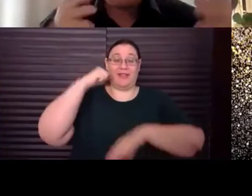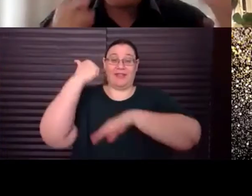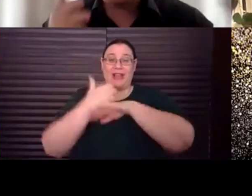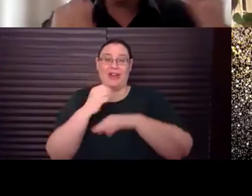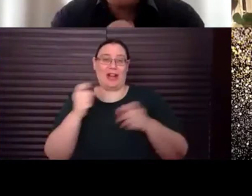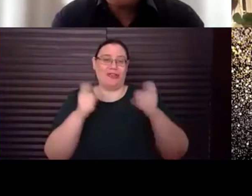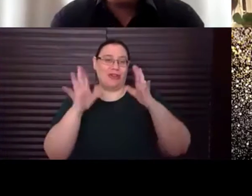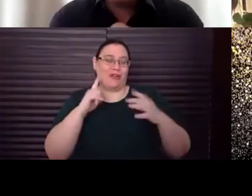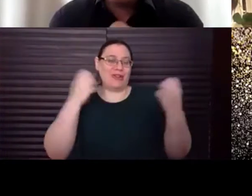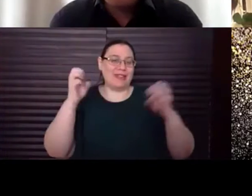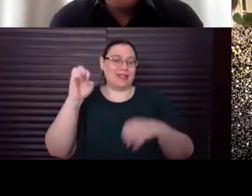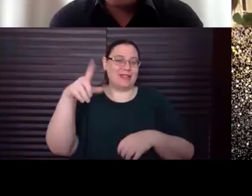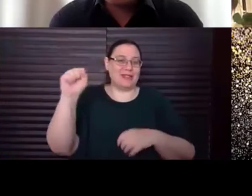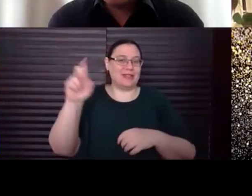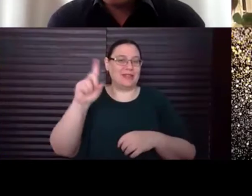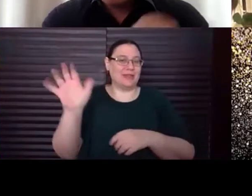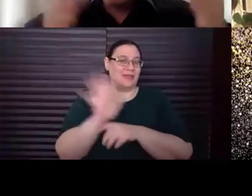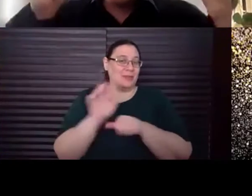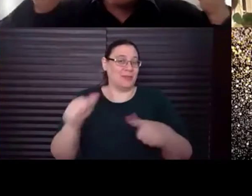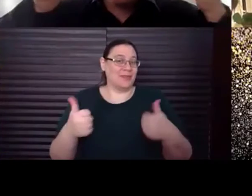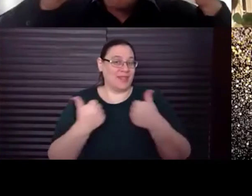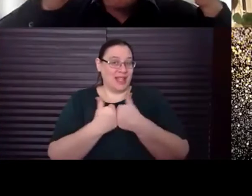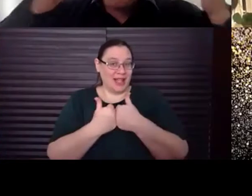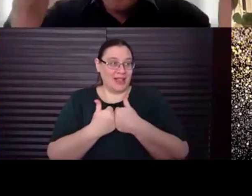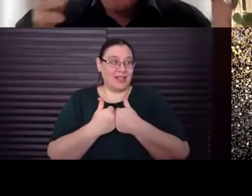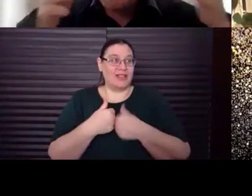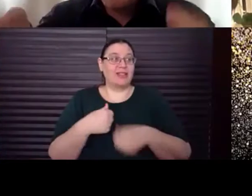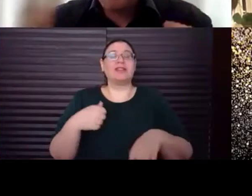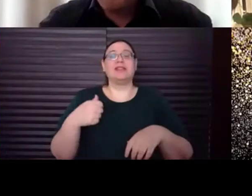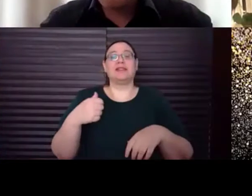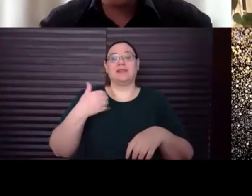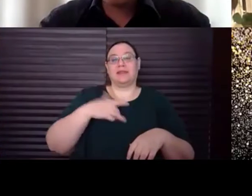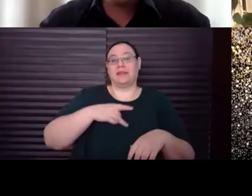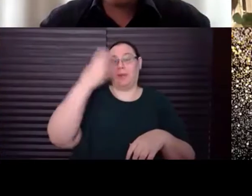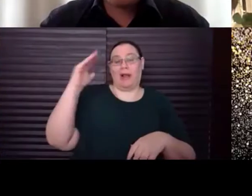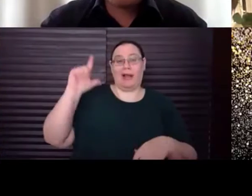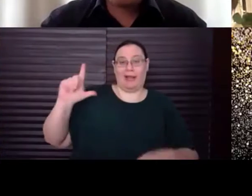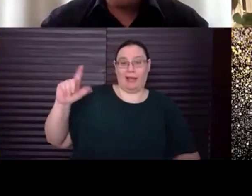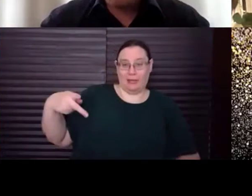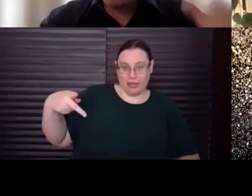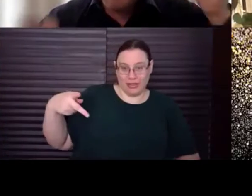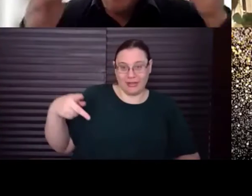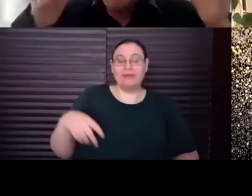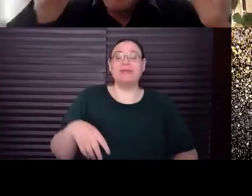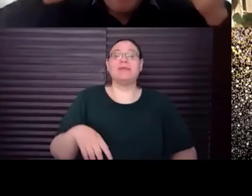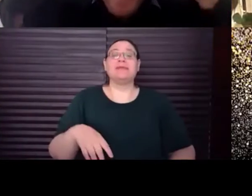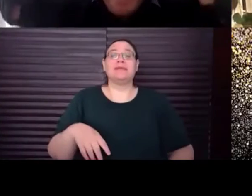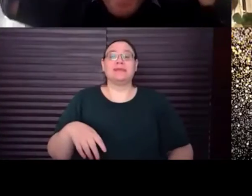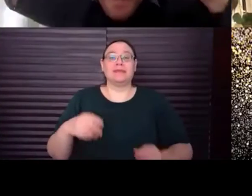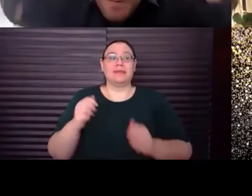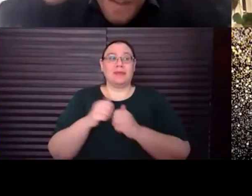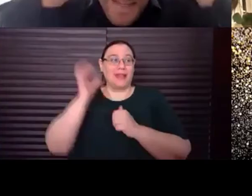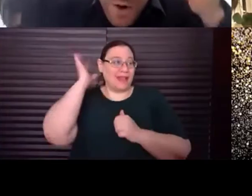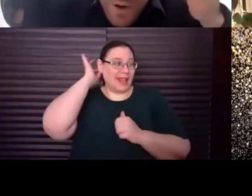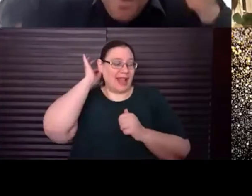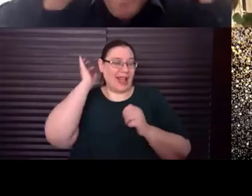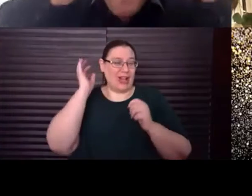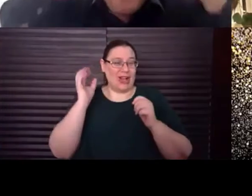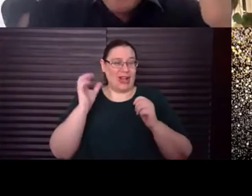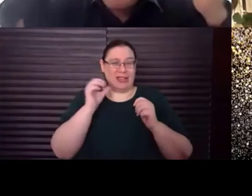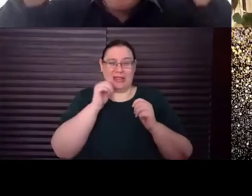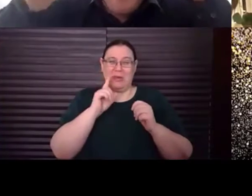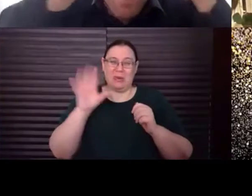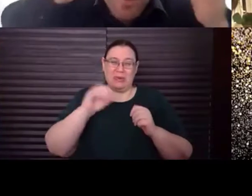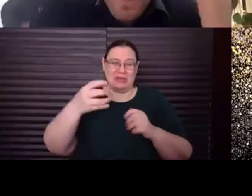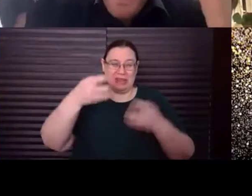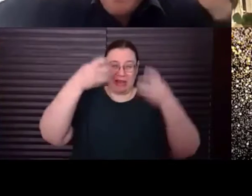the Easterseals Disability Film Challenge. I am a white little person with hair that's not completely combed because it